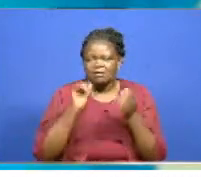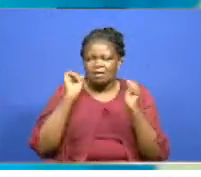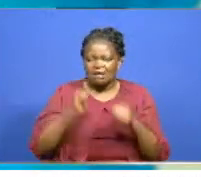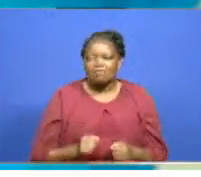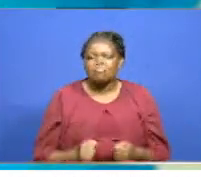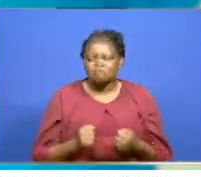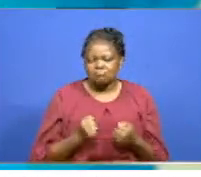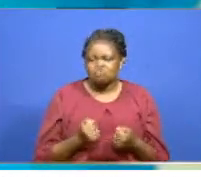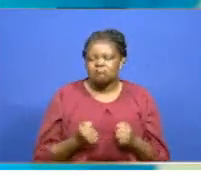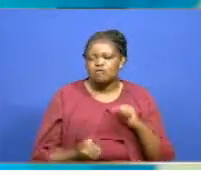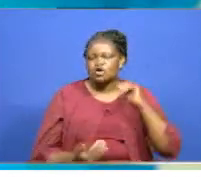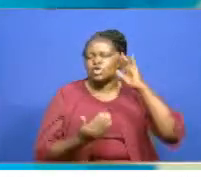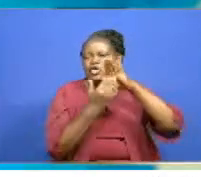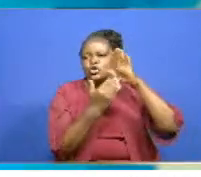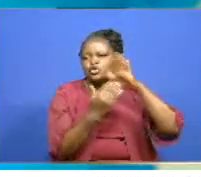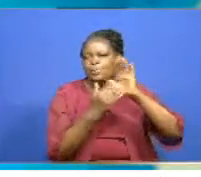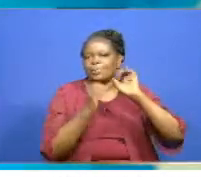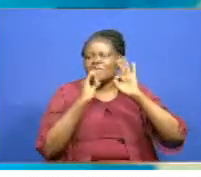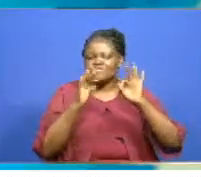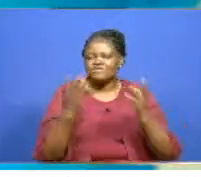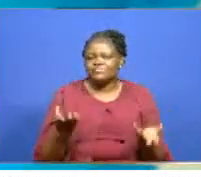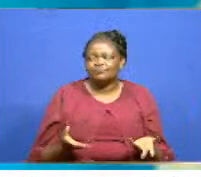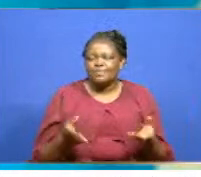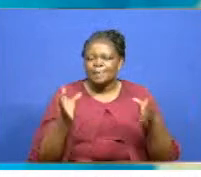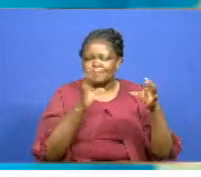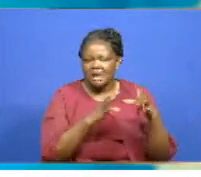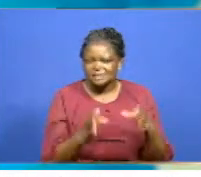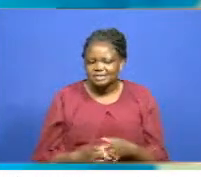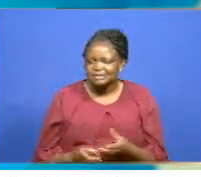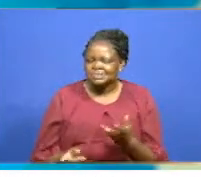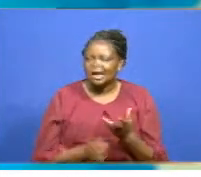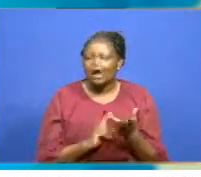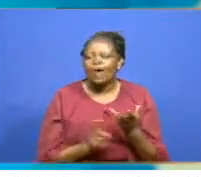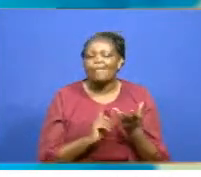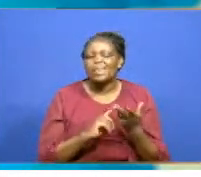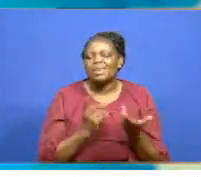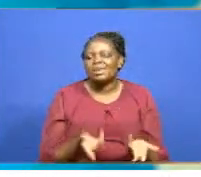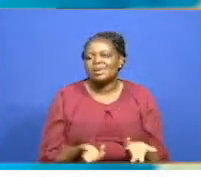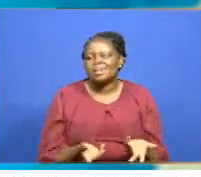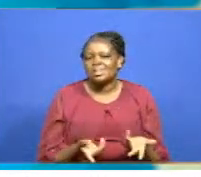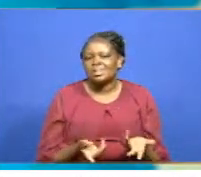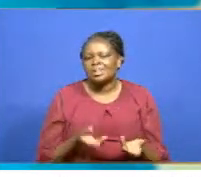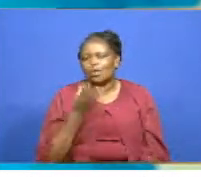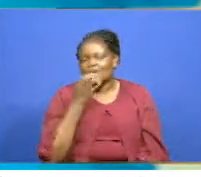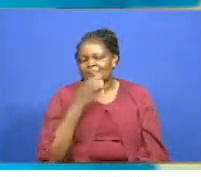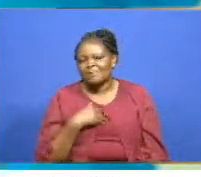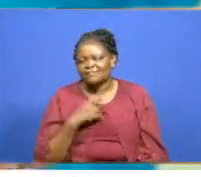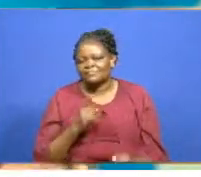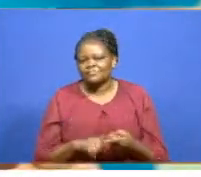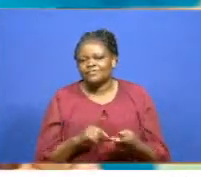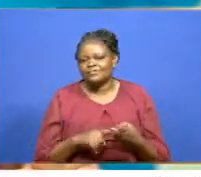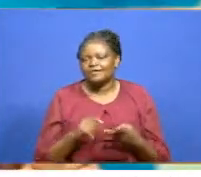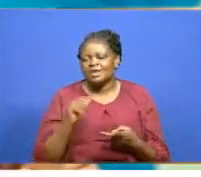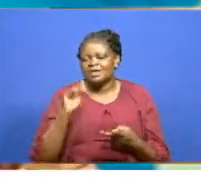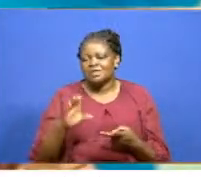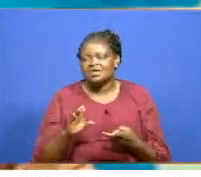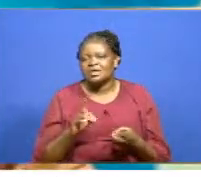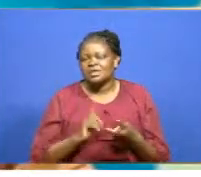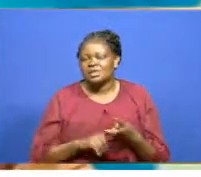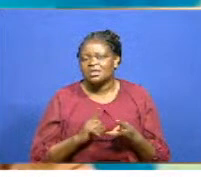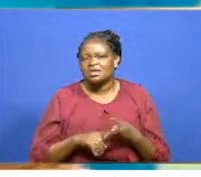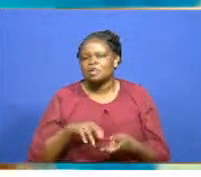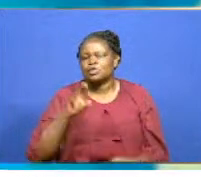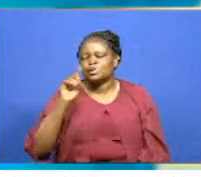kupewa kipaumbele. Kama ni masuala ya vyama ngapi viko pwani already? Kuna ODM, kuna ANC, kuna mambo hii ya